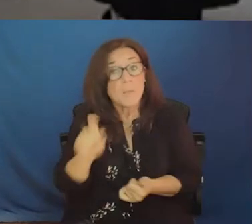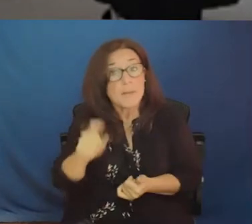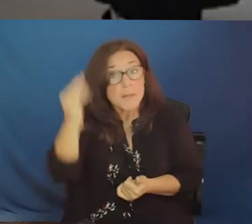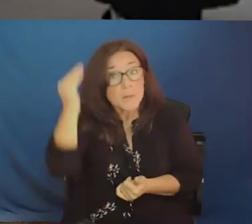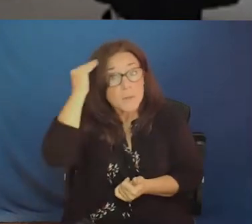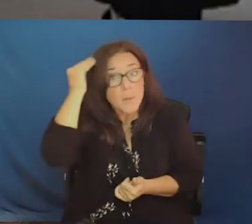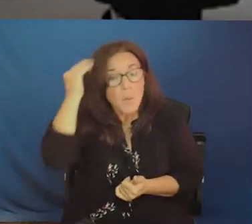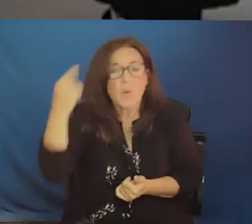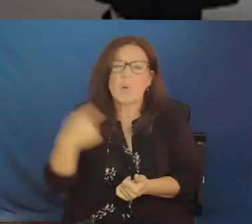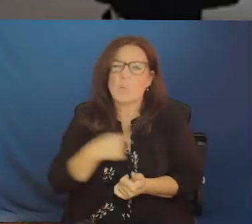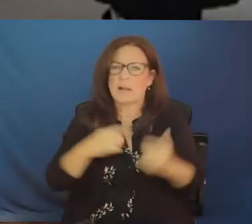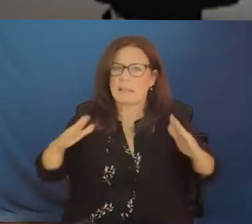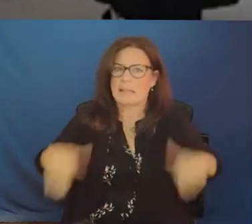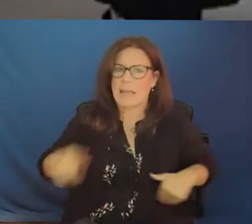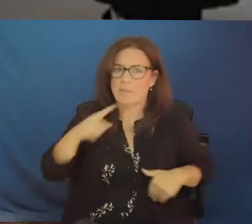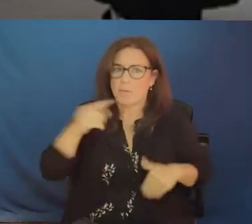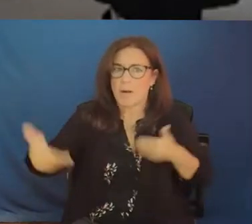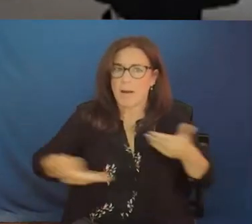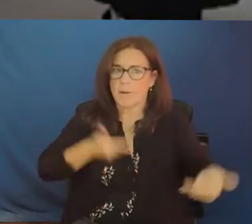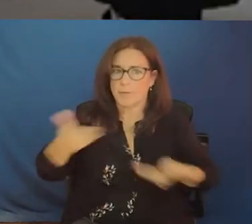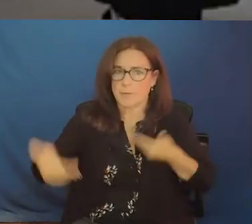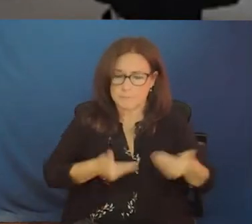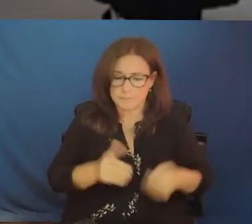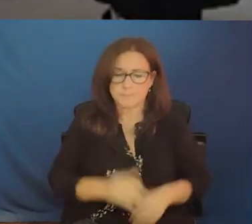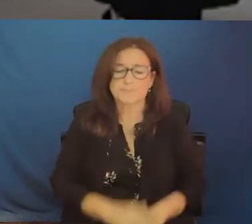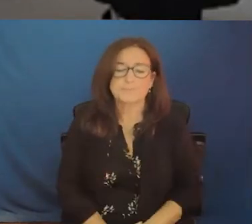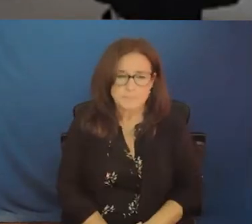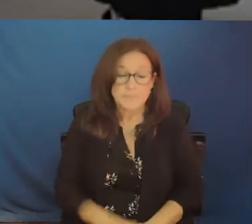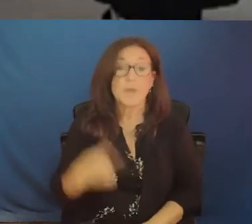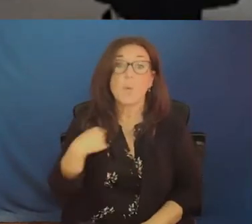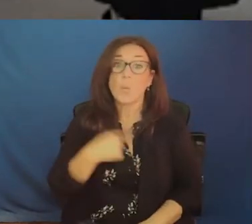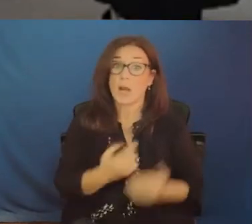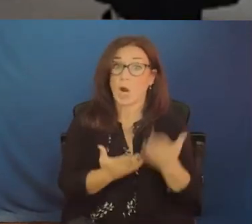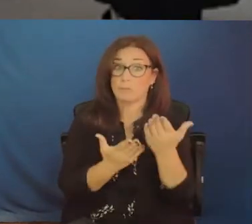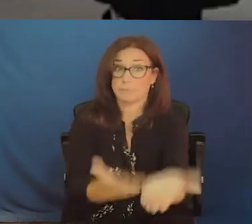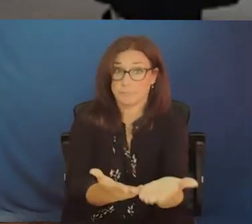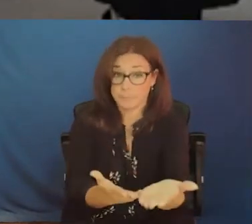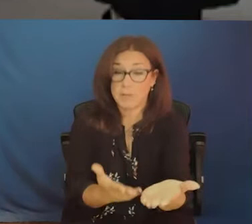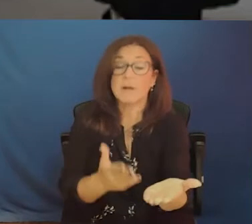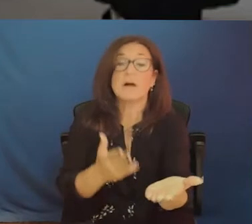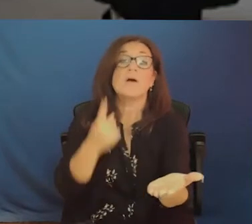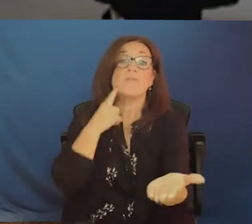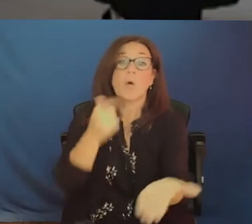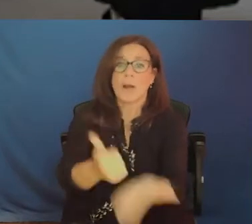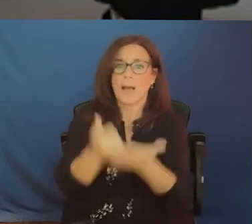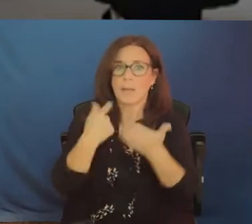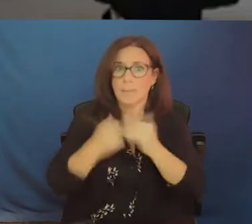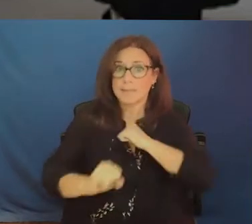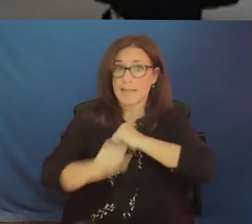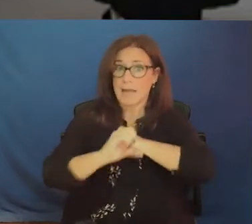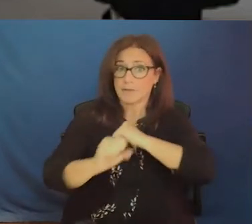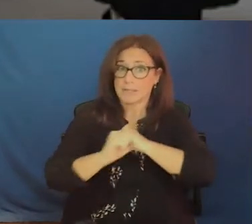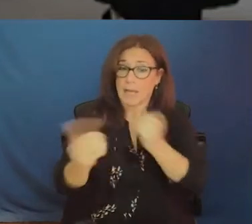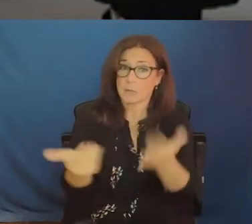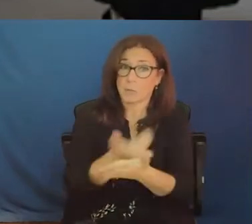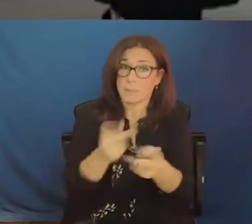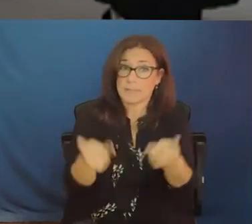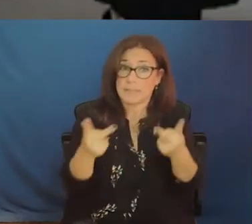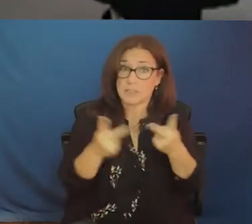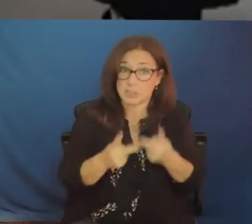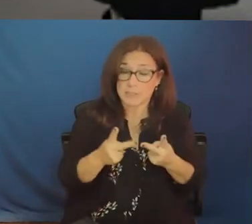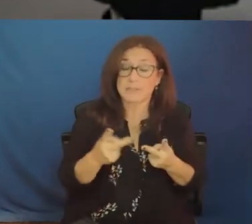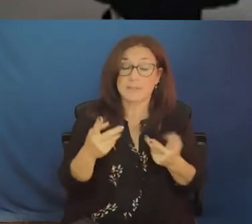hiring season, and we're bringing these in order to help us advertise these additional positions now so that we can